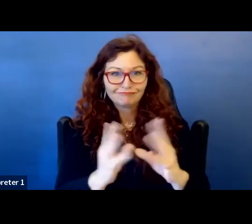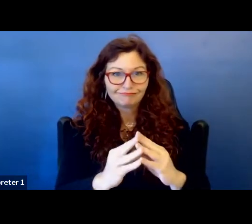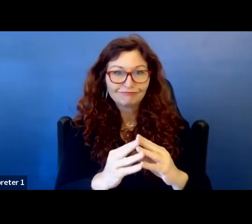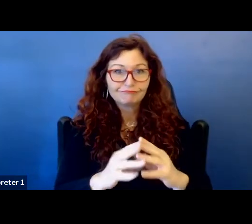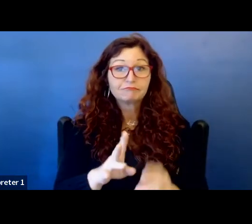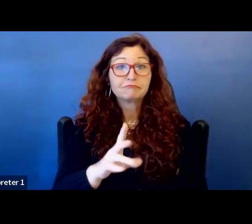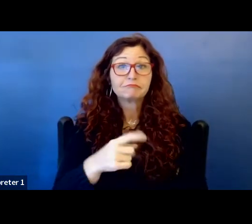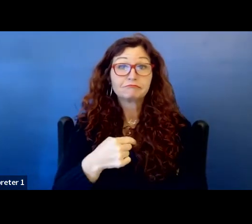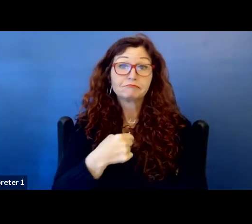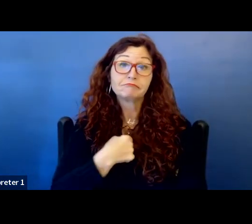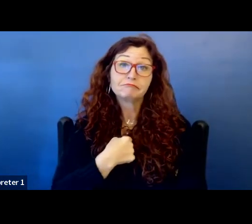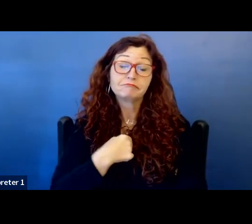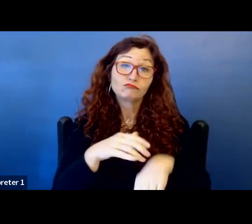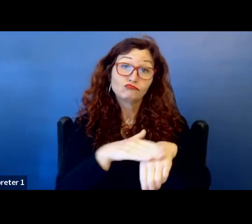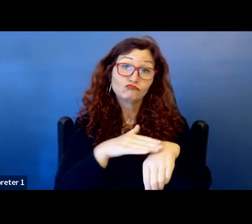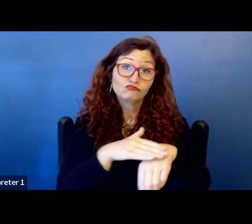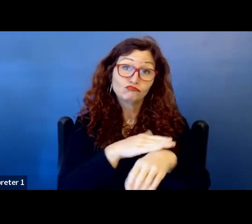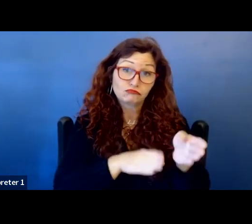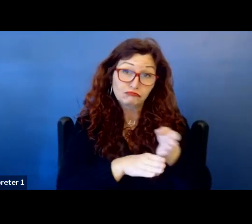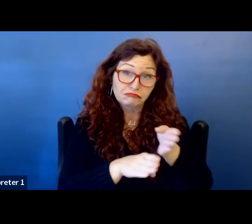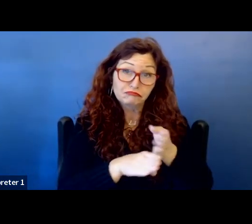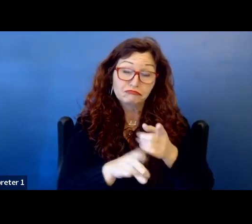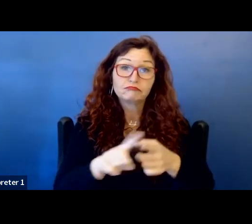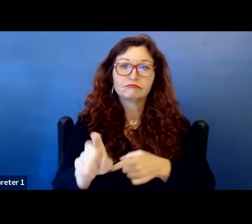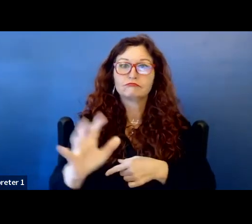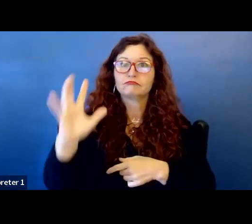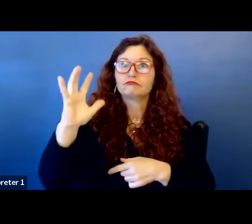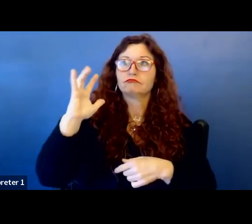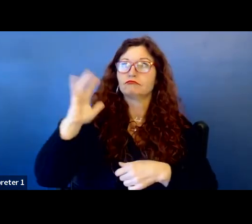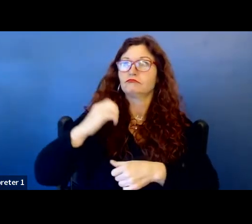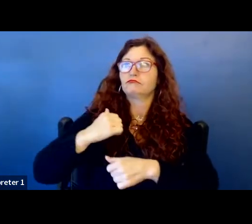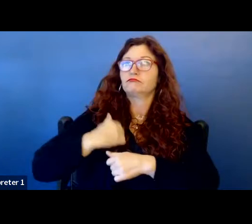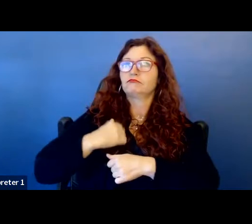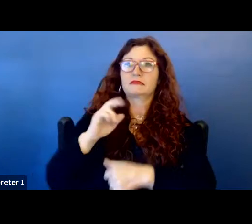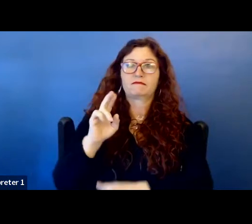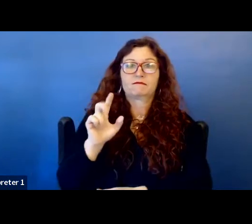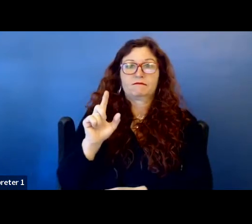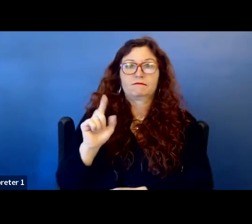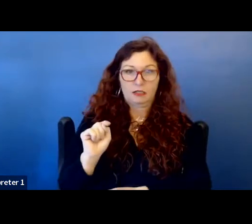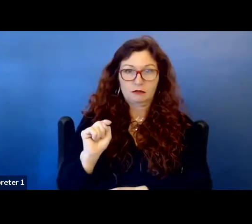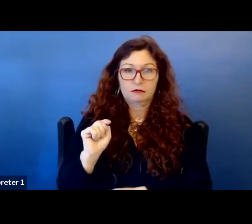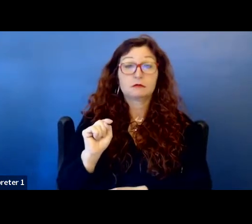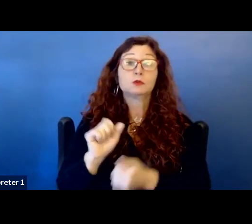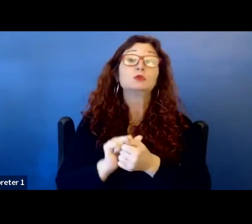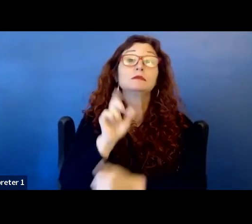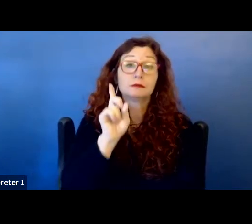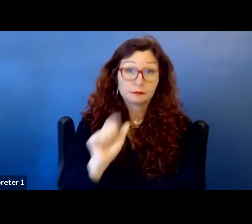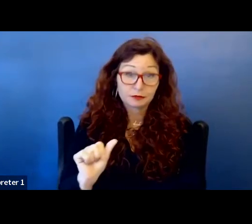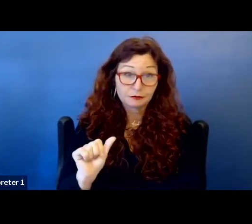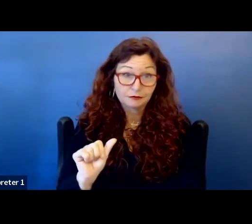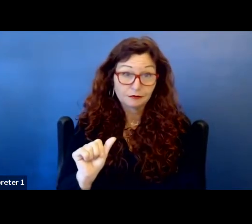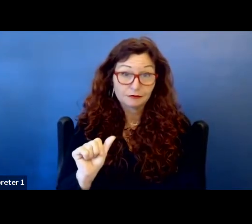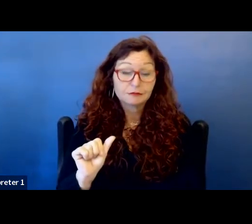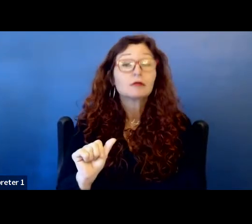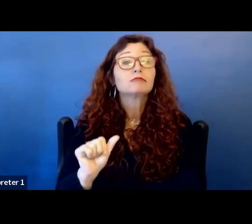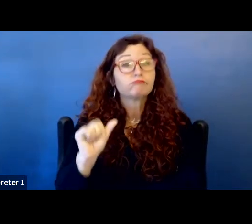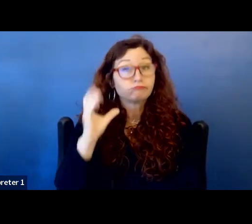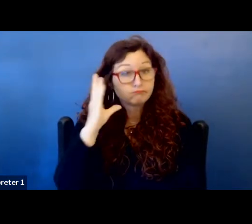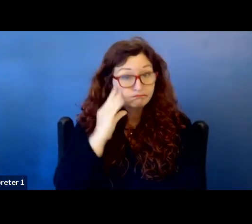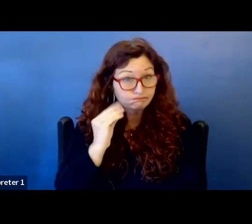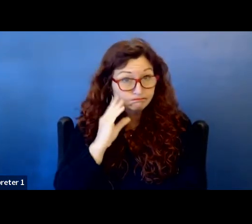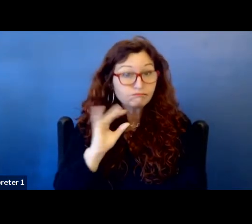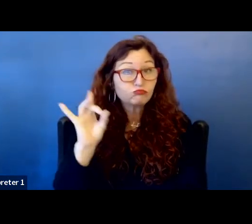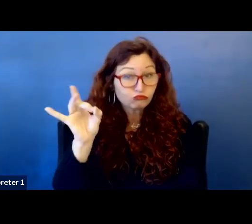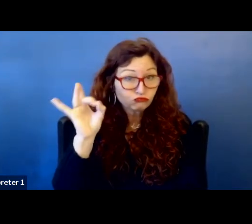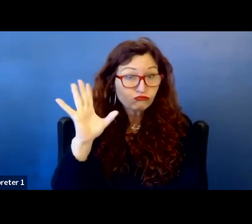veteran labor leader it's not only my obligation to share the roadblocks that i or we have experienced it's an honor to clear that